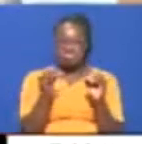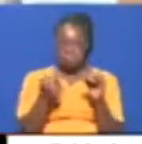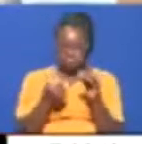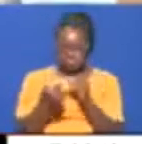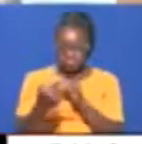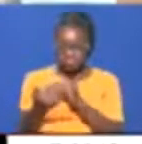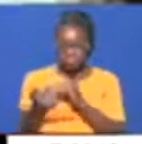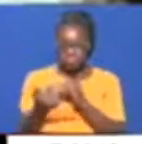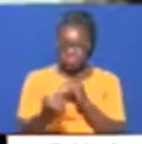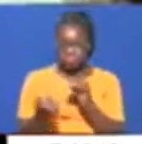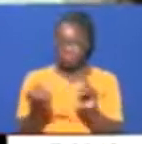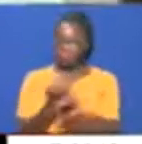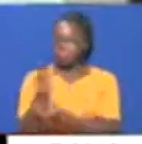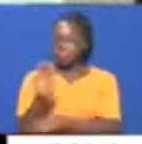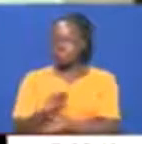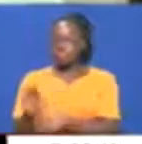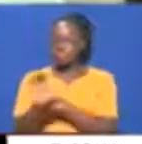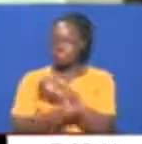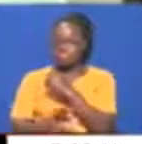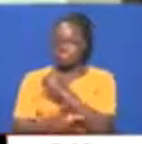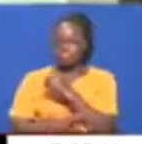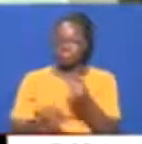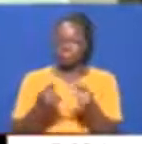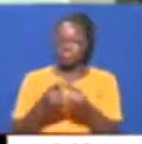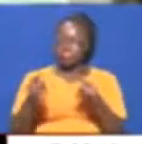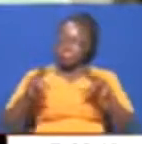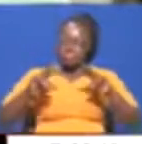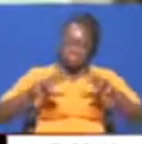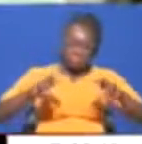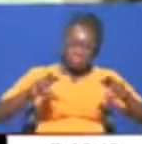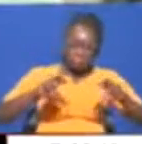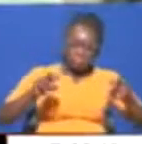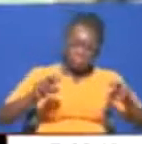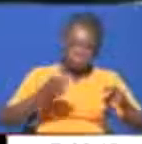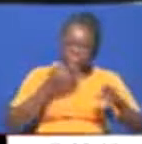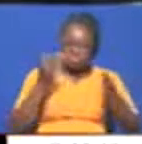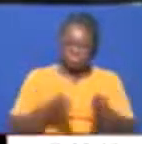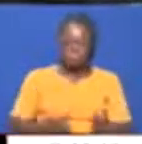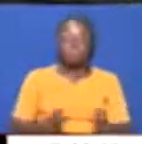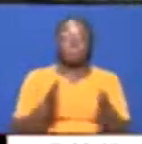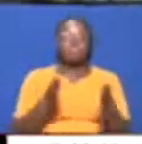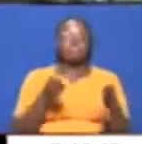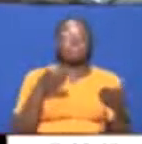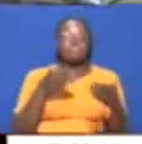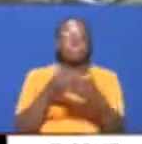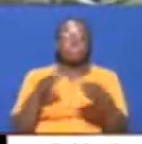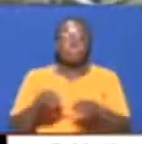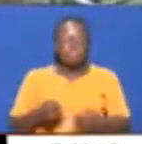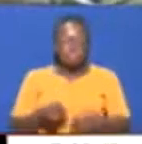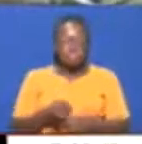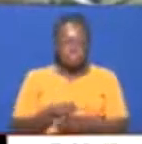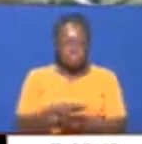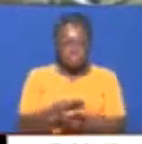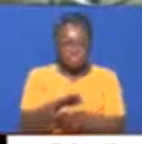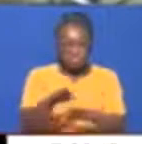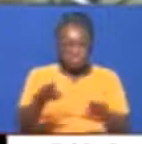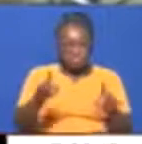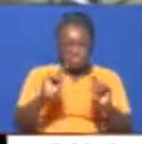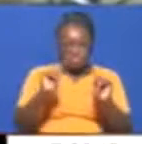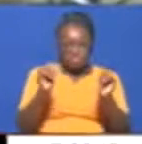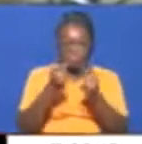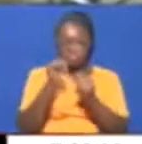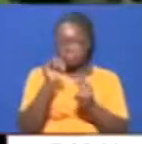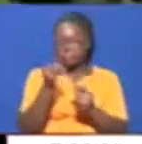maeneo mbalimbali nchini, lakini inachunguza mbinu mwafaka za kuzuia msambao wa aina hiyo mpya ya virusi